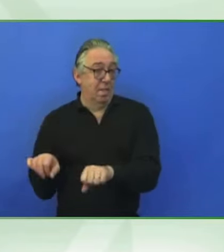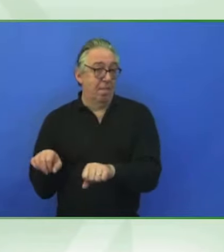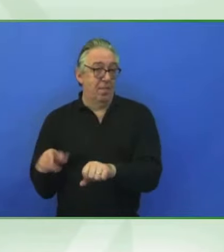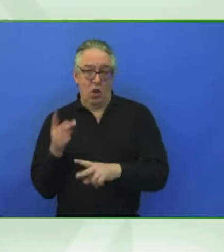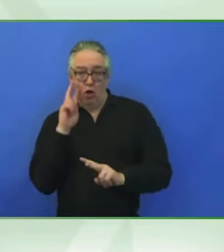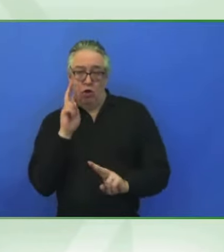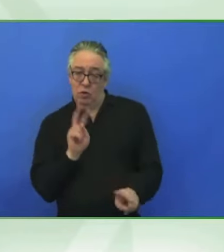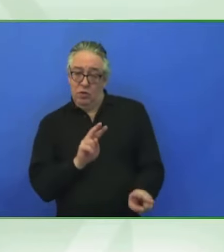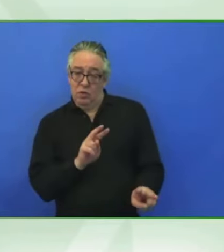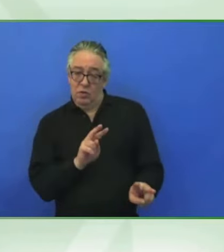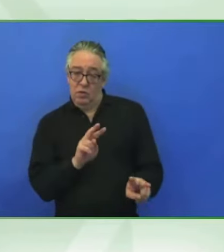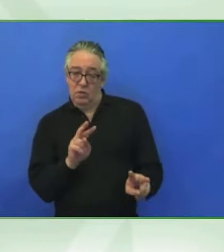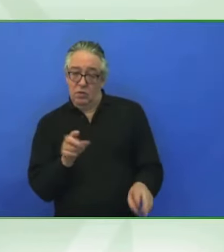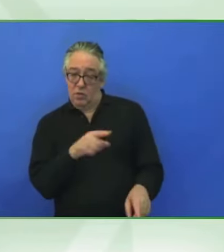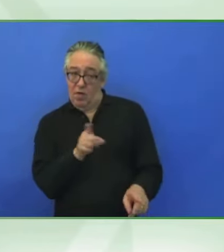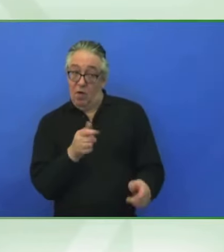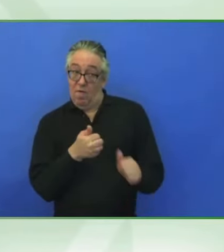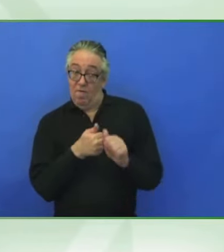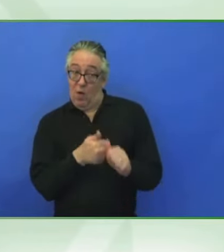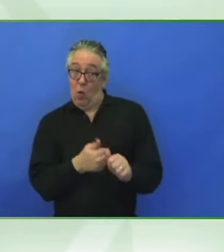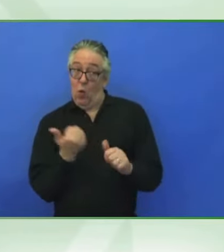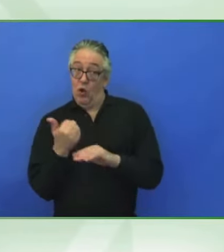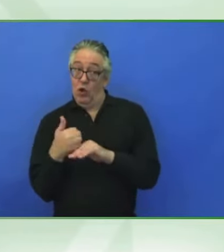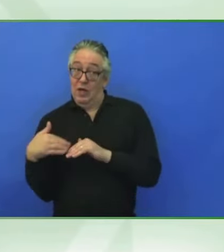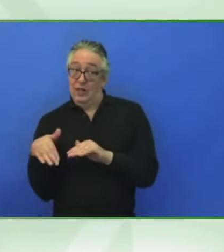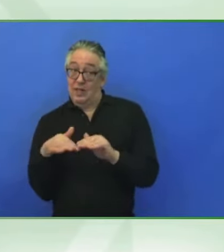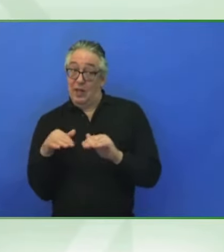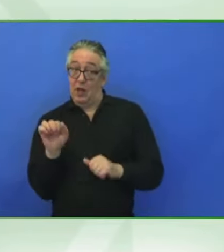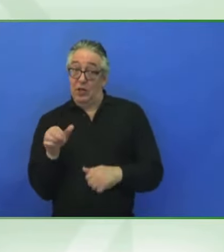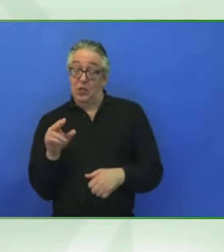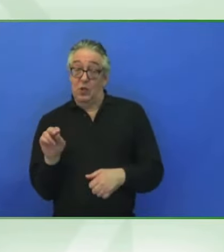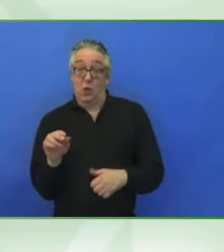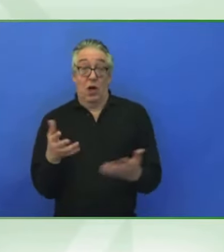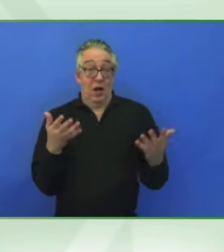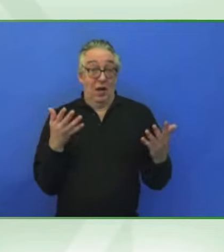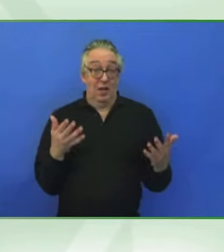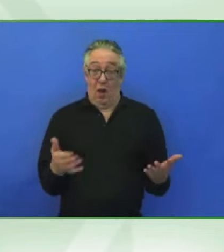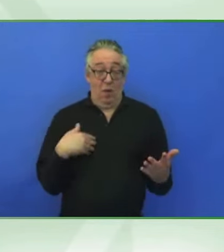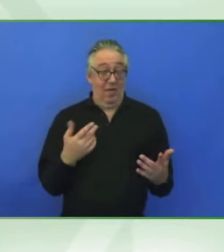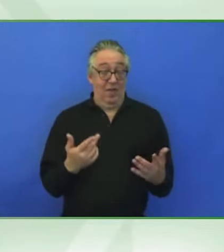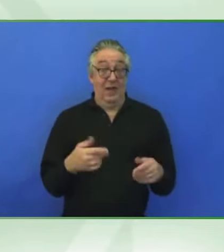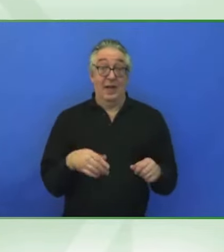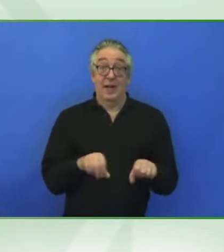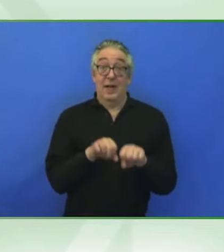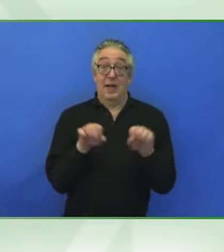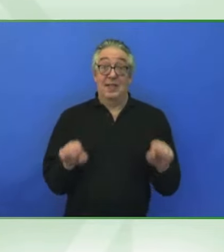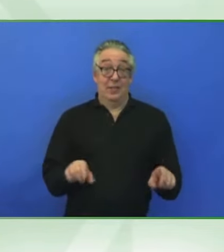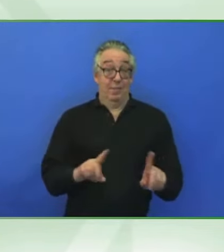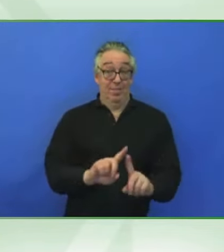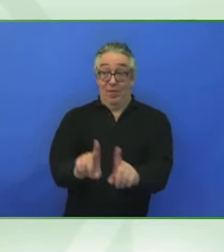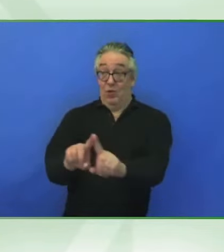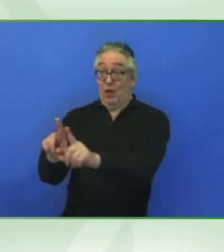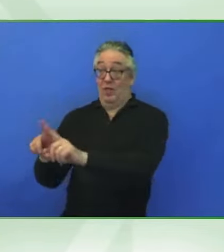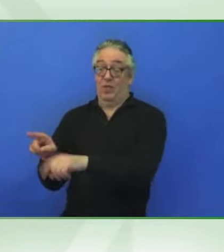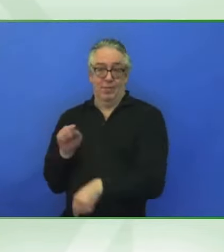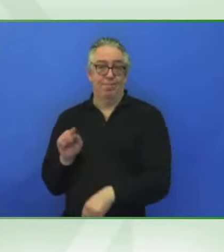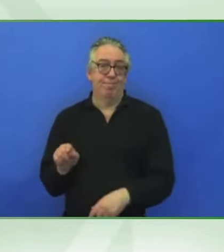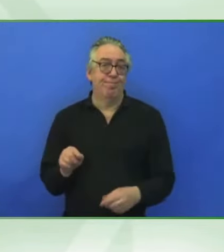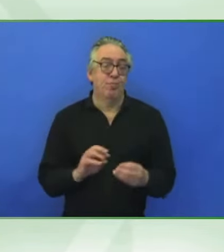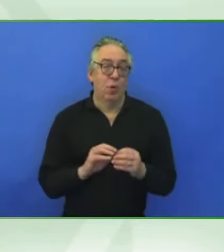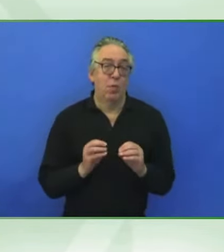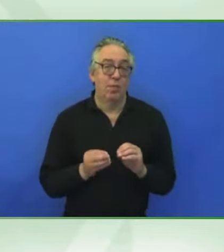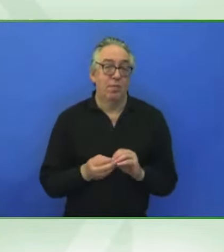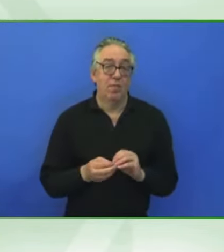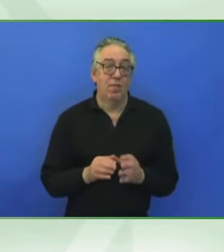fragmentation at the moment is a real challenge for us, and that it's only when we have recognized standards that